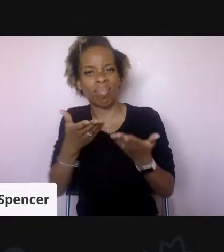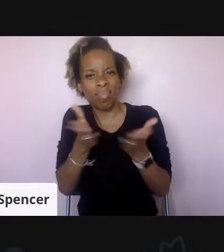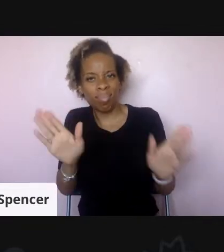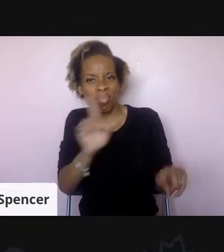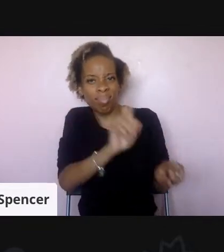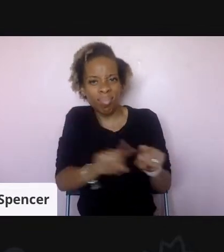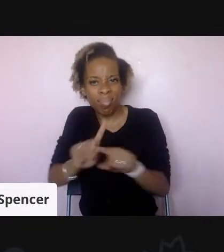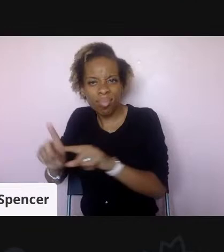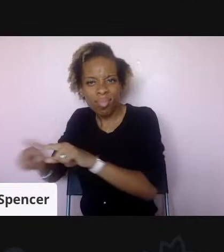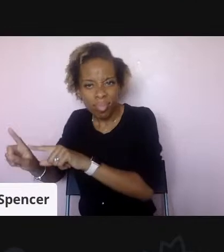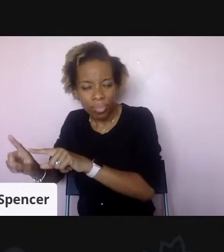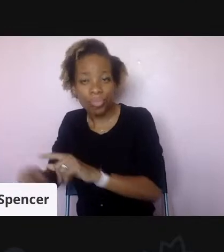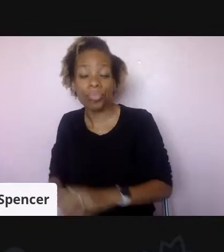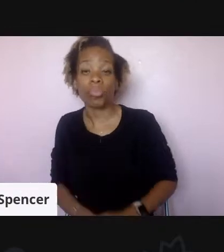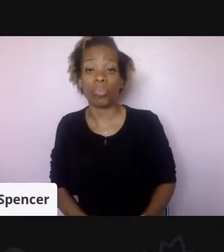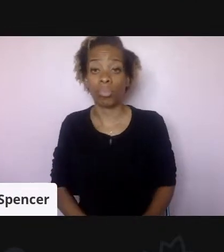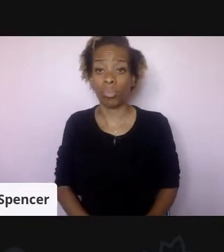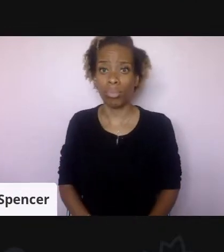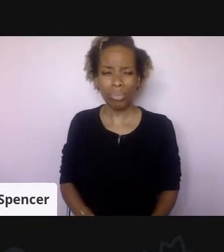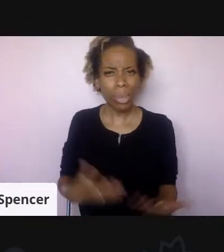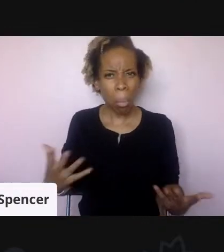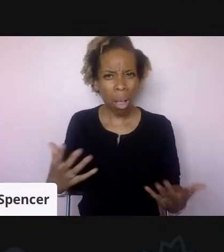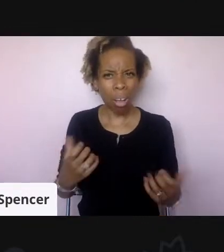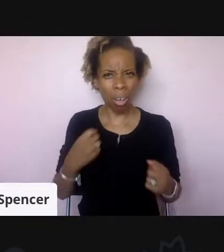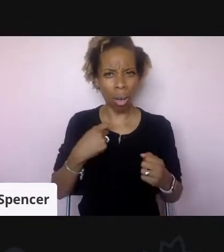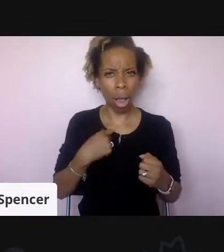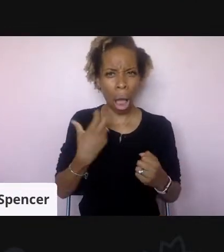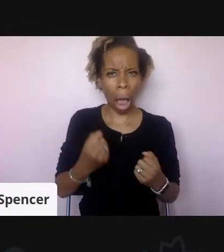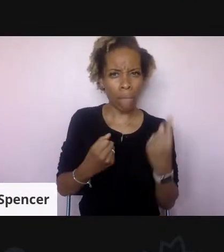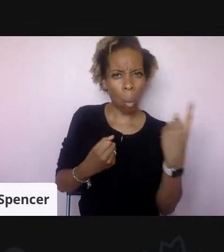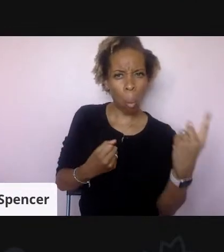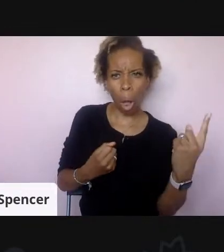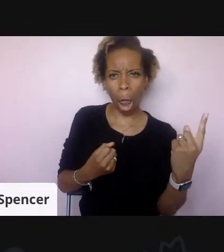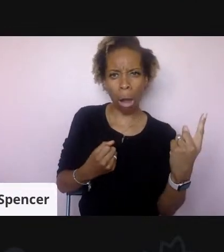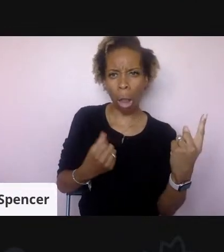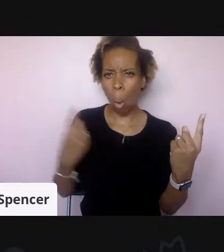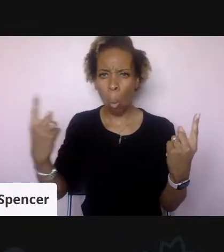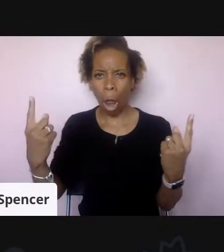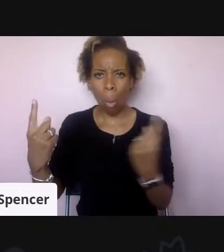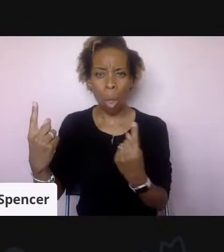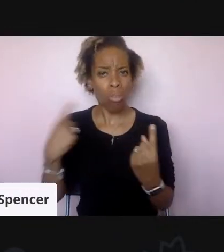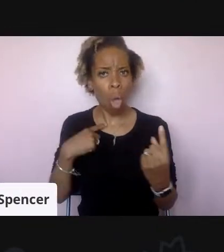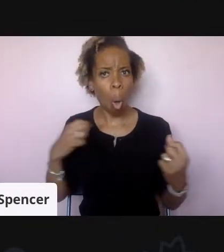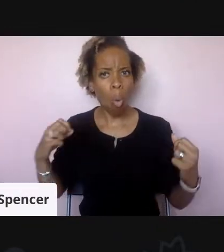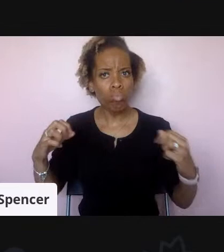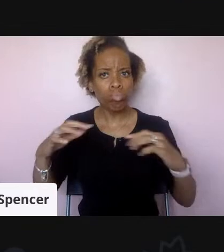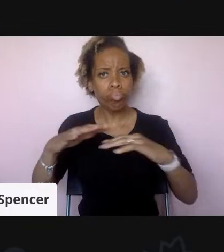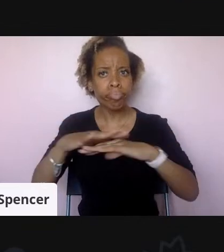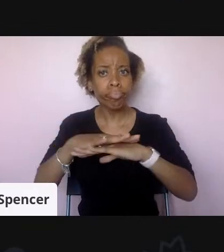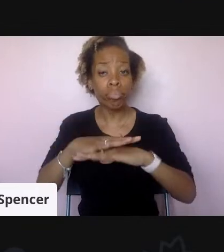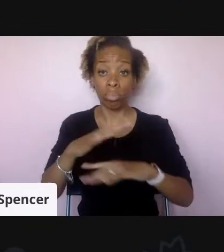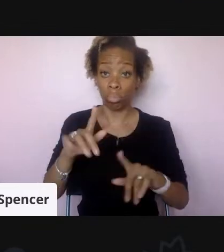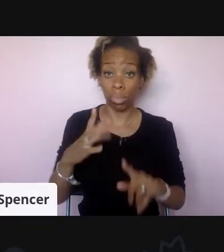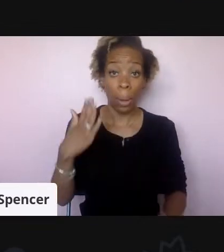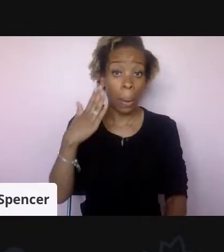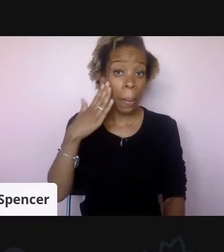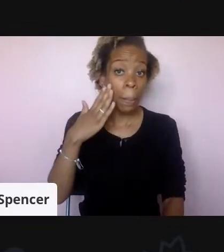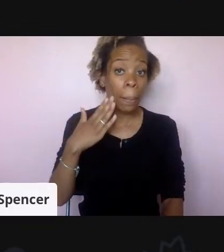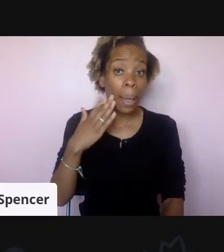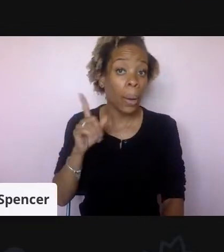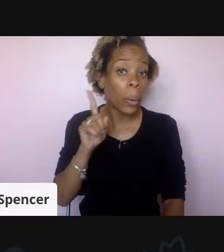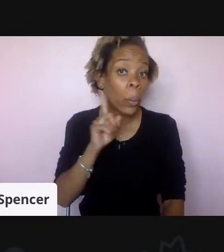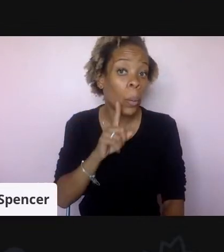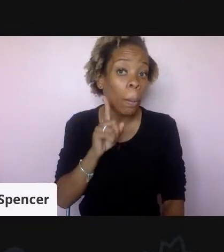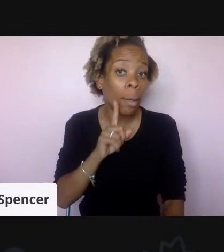People's lives cut across these protected characteristics. For example, a Black woman, an